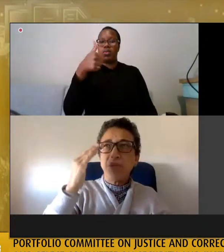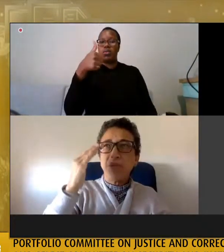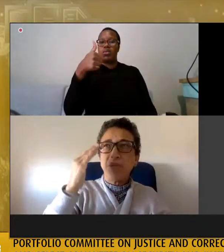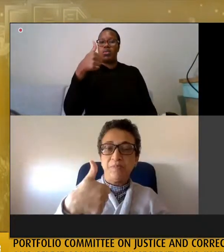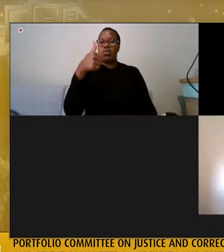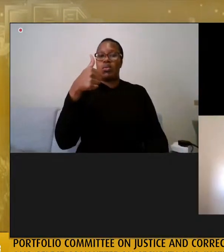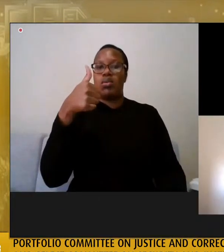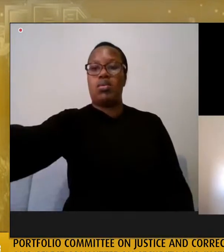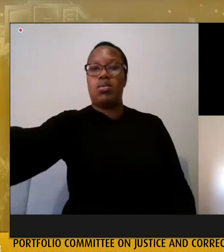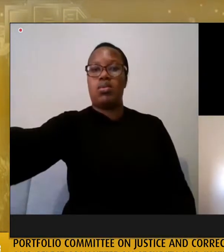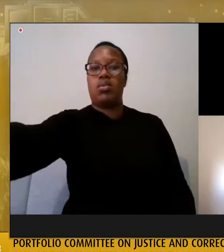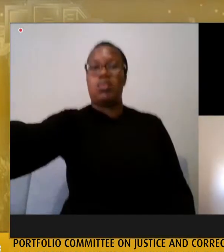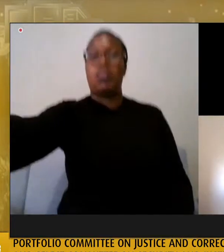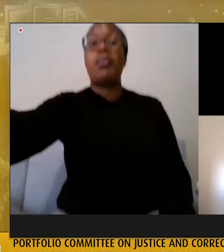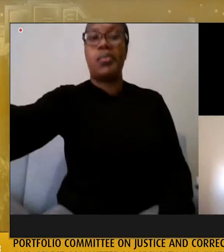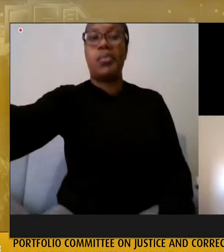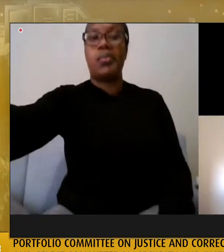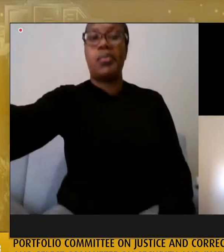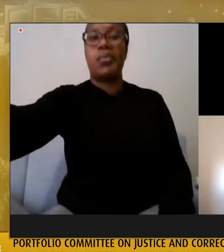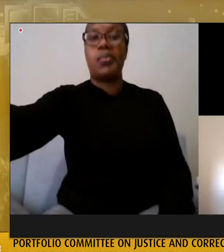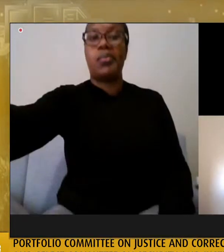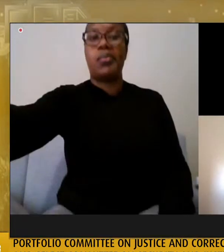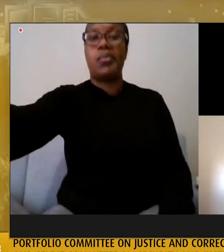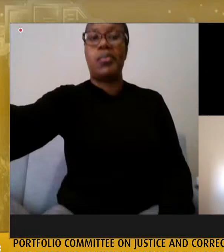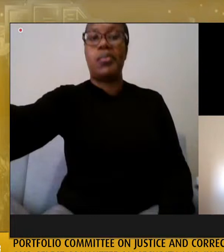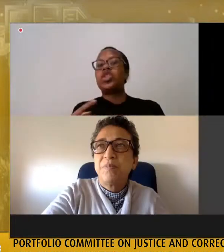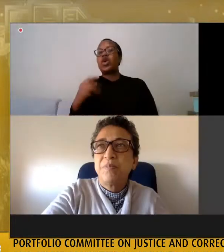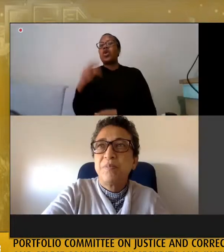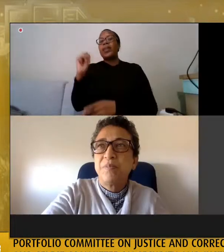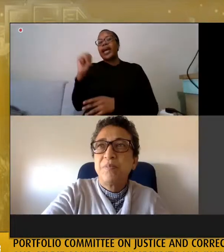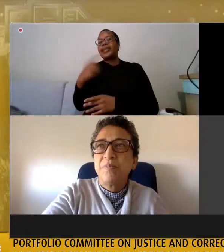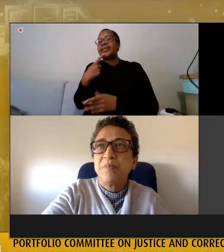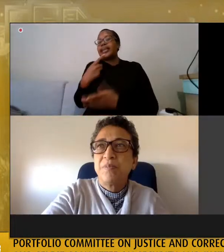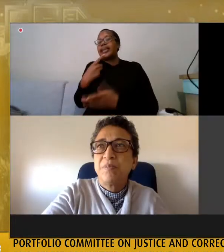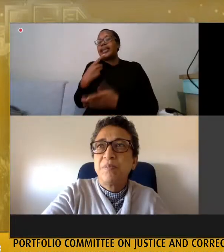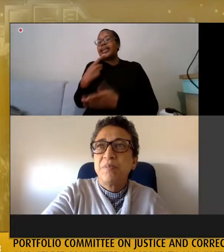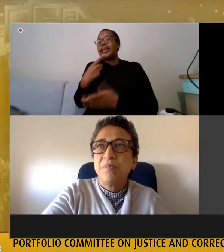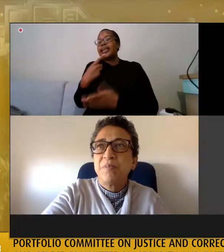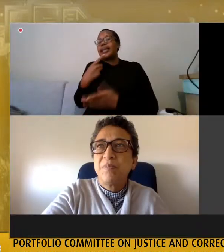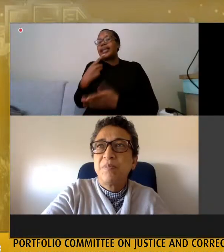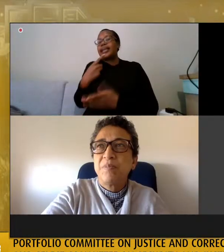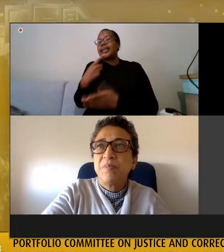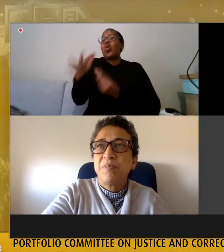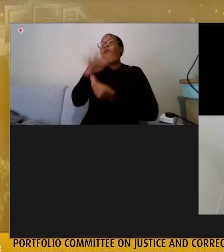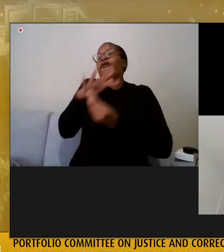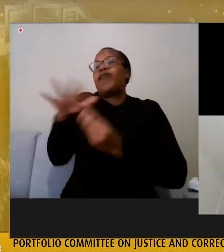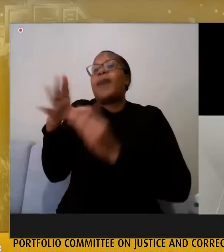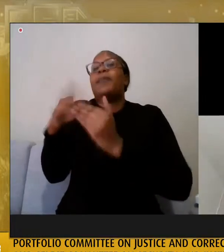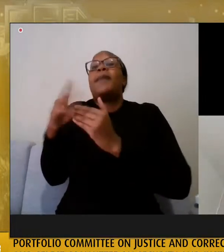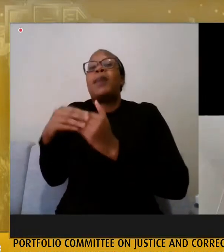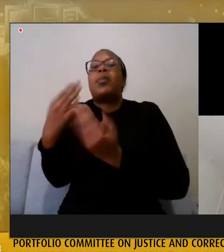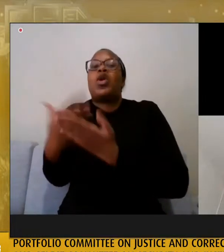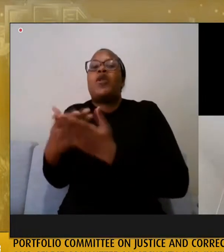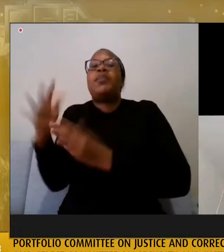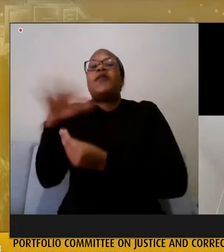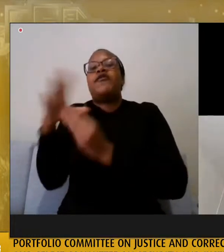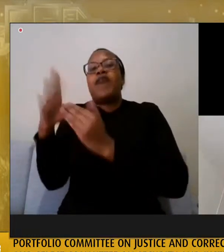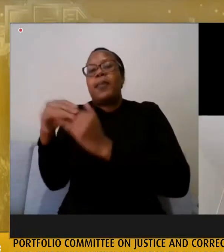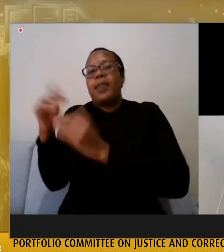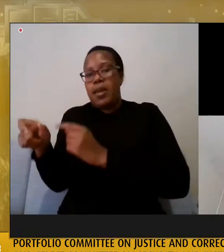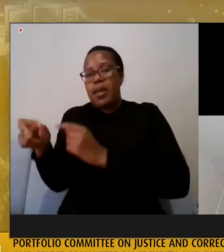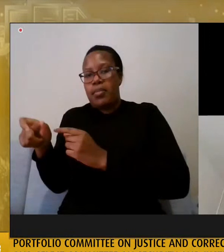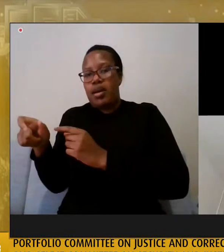telephonic conversation took place maybe between the accused and one of his family members. Based on that, on only one